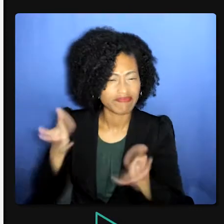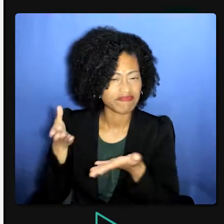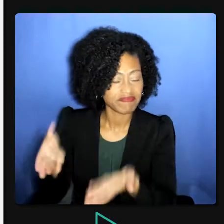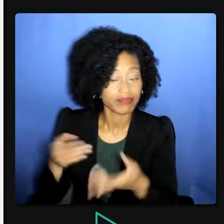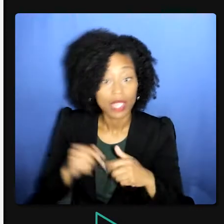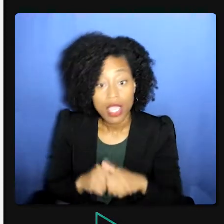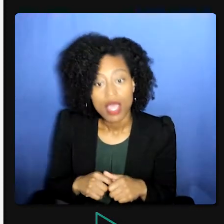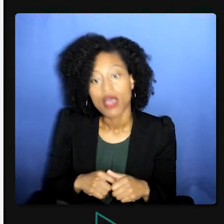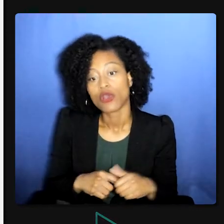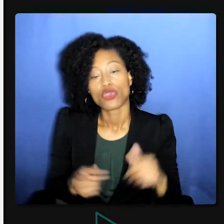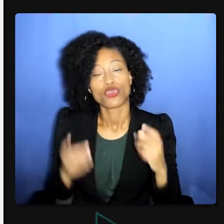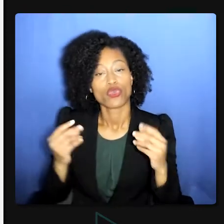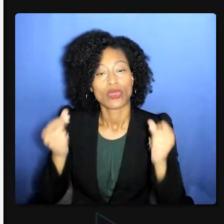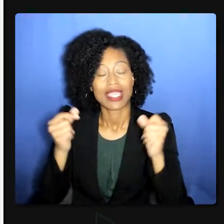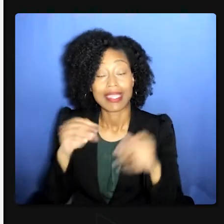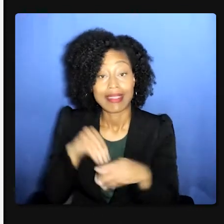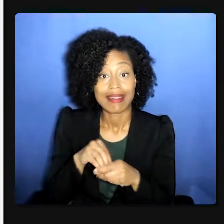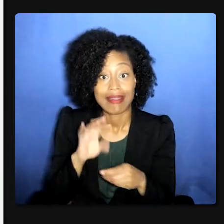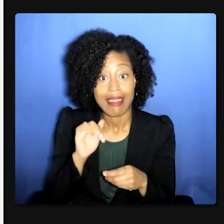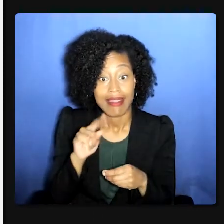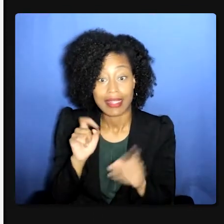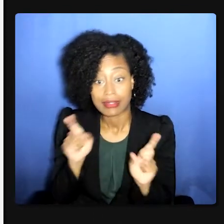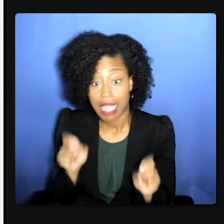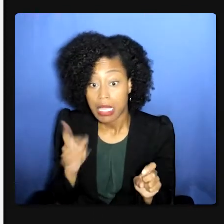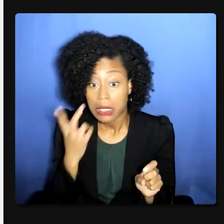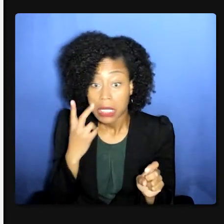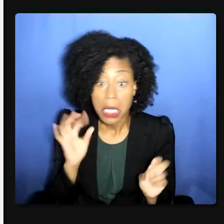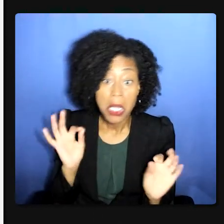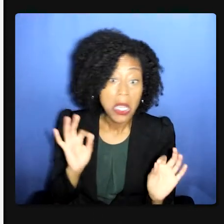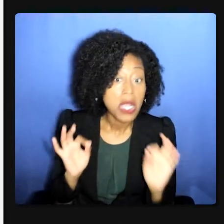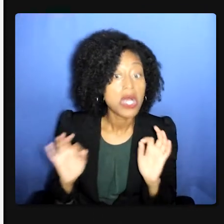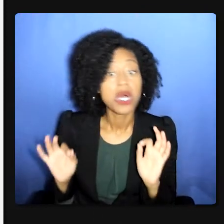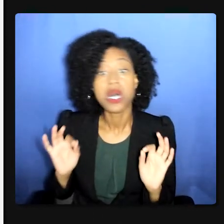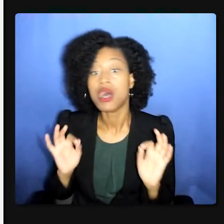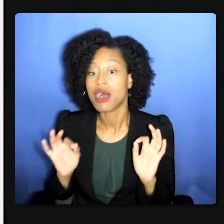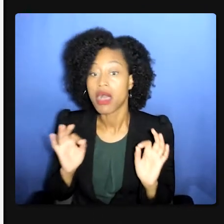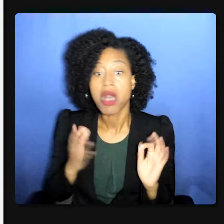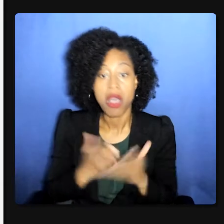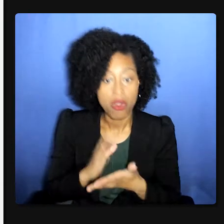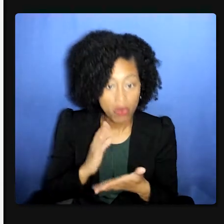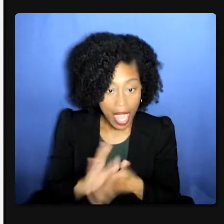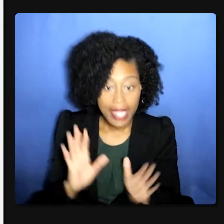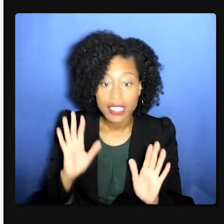A quick in-editor test to make sure everything looks all right.